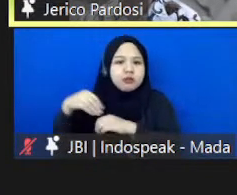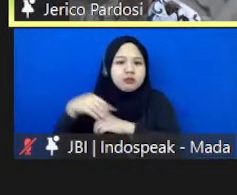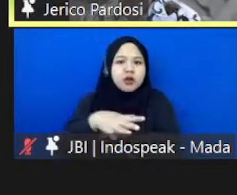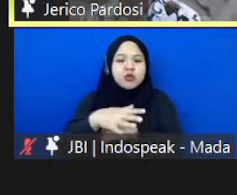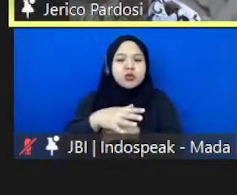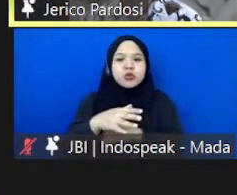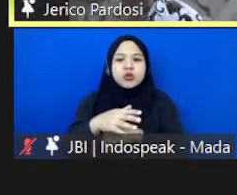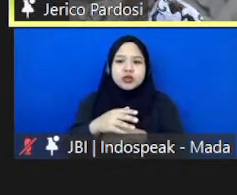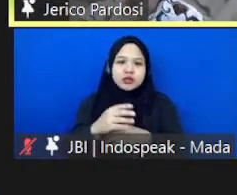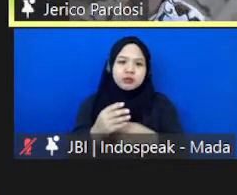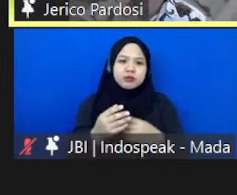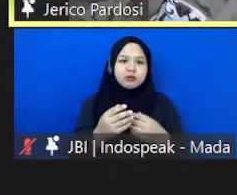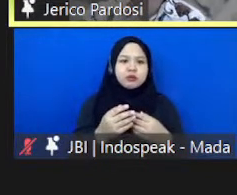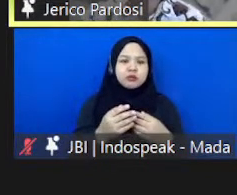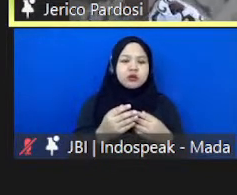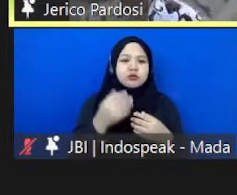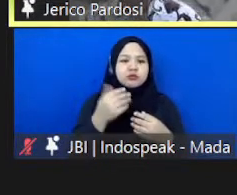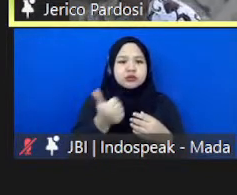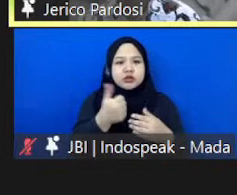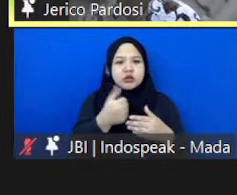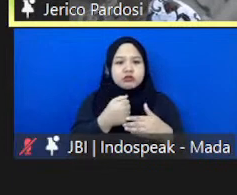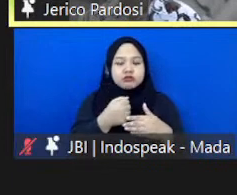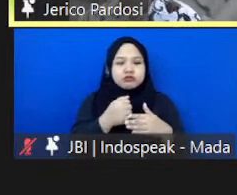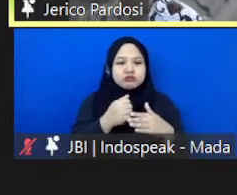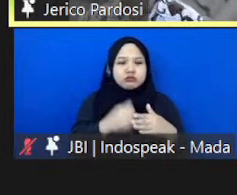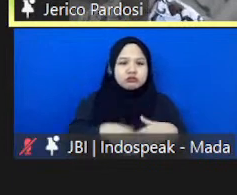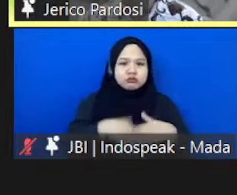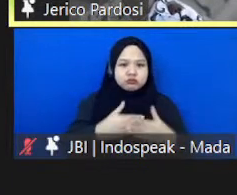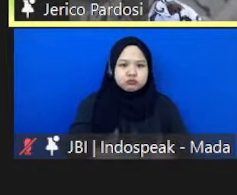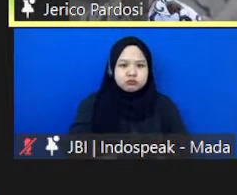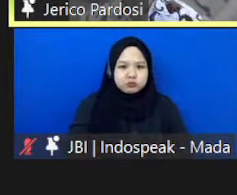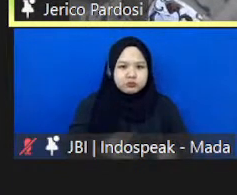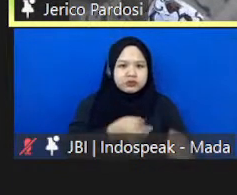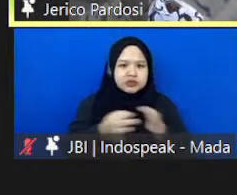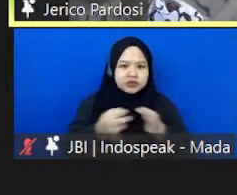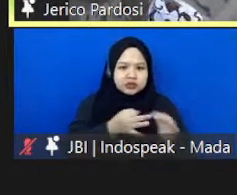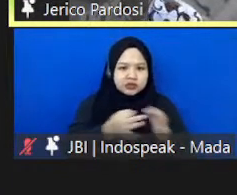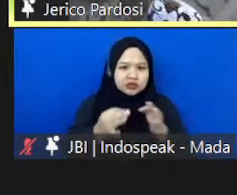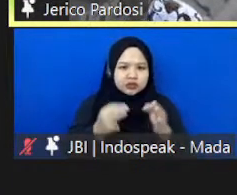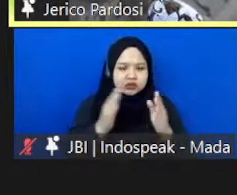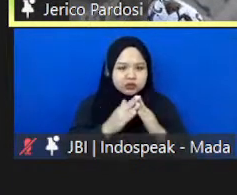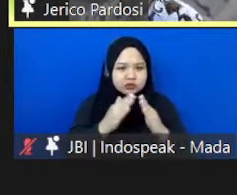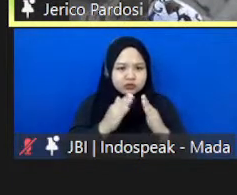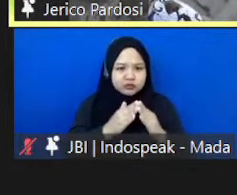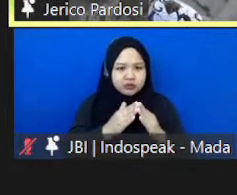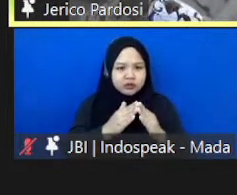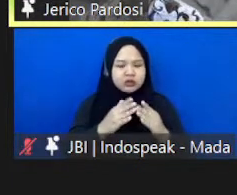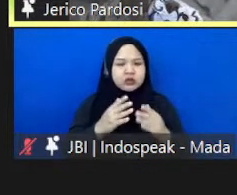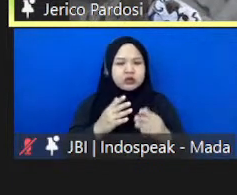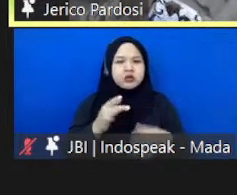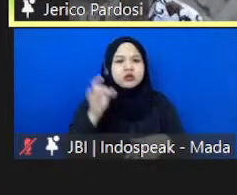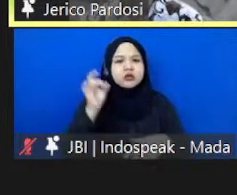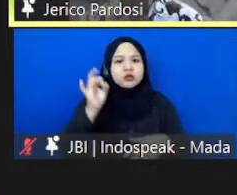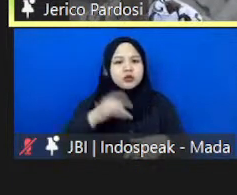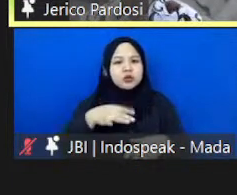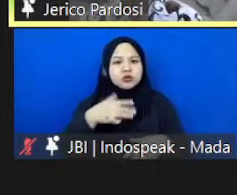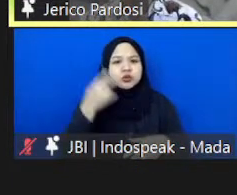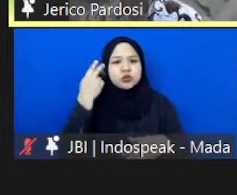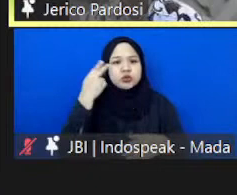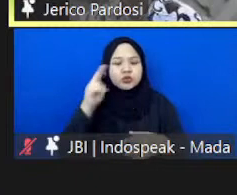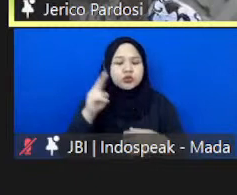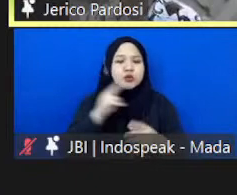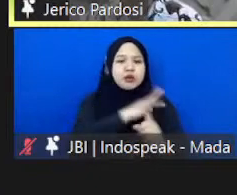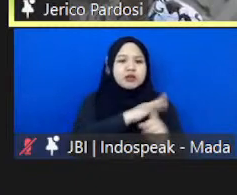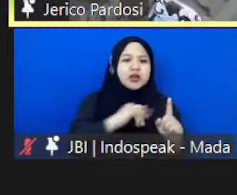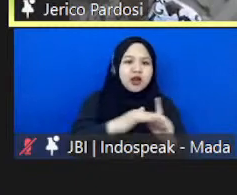health outcomes. So in recent years, many scholars in the field of MCH argue the importance of engaging the community